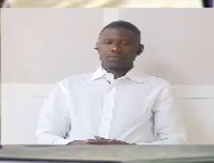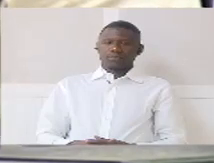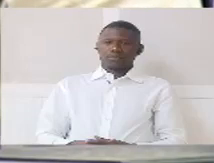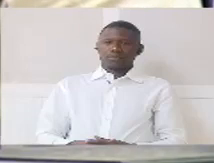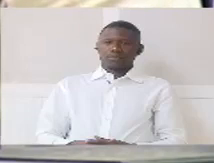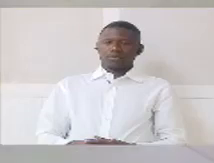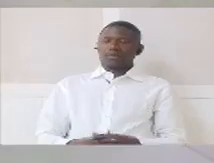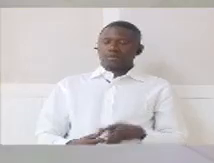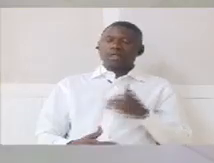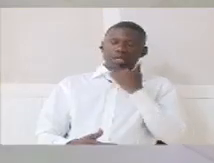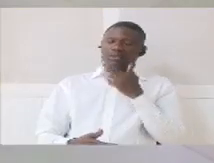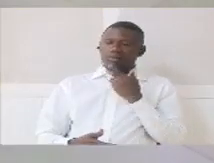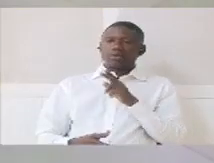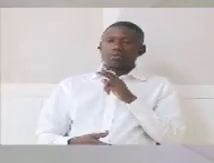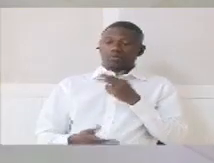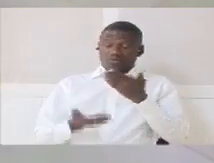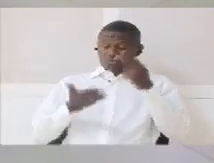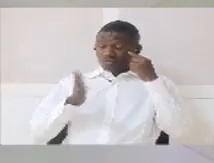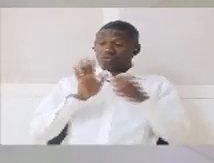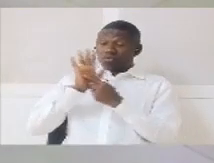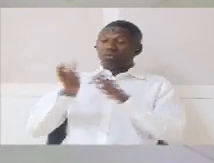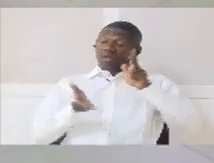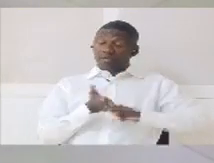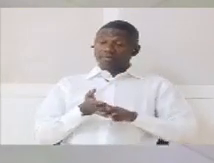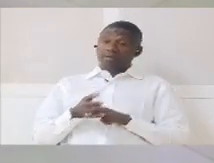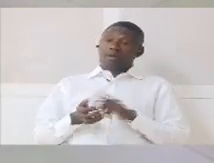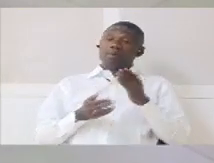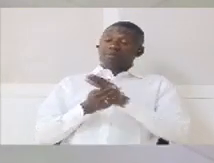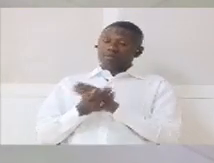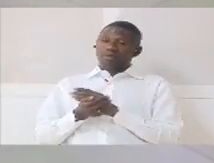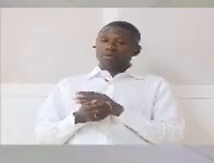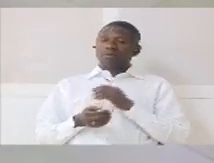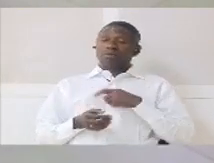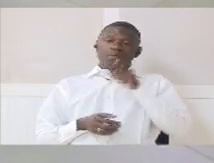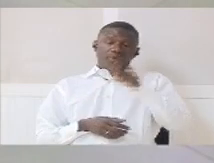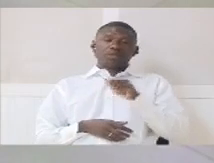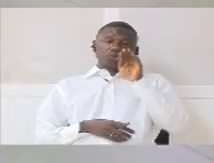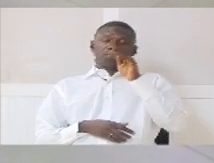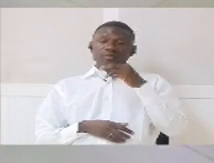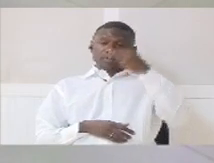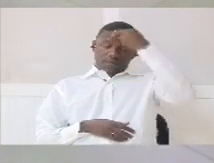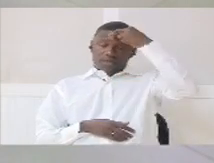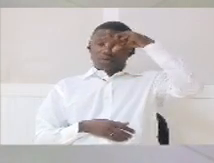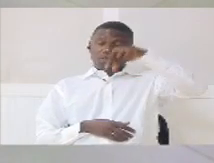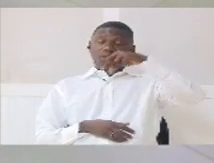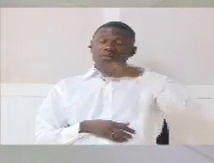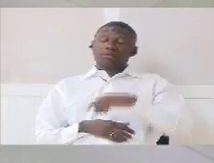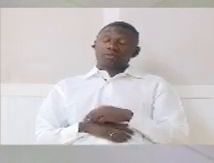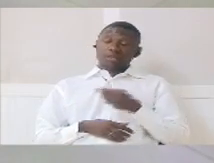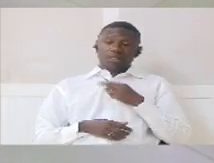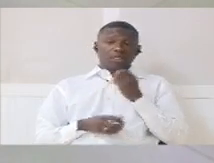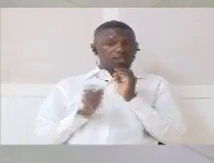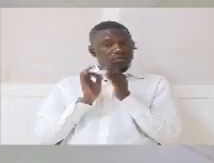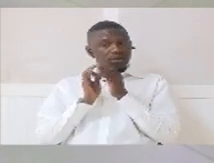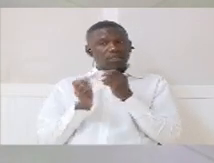Then I asked them, produce your evidence. Before that, somebody called me from headquarters and told